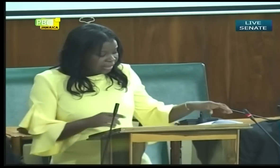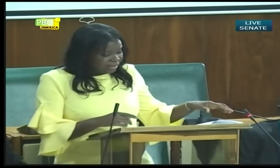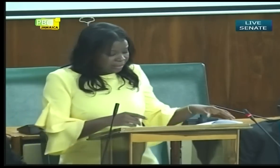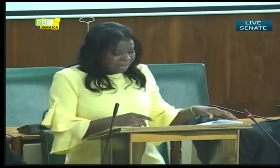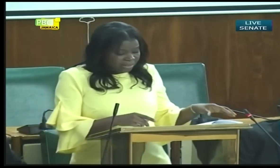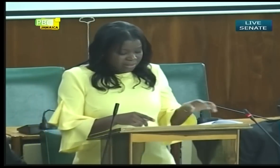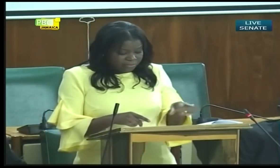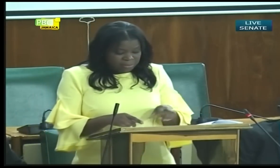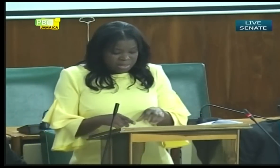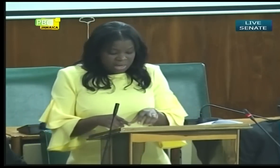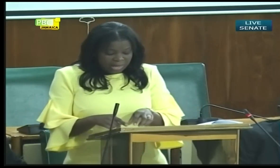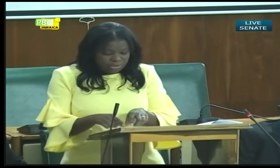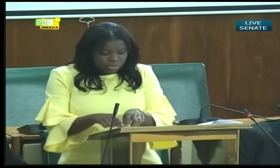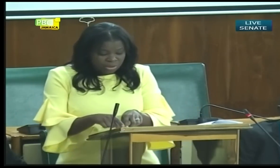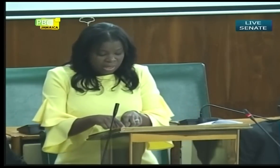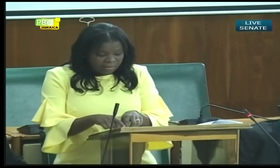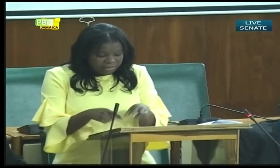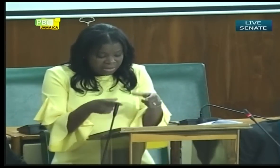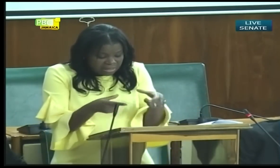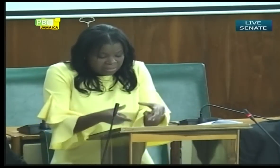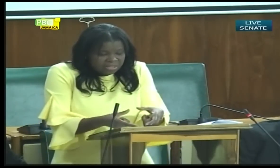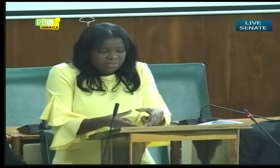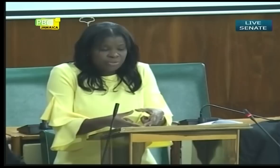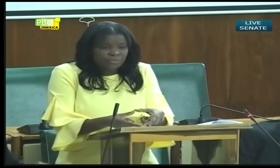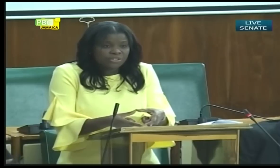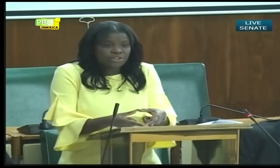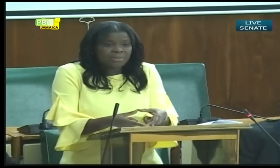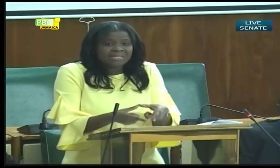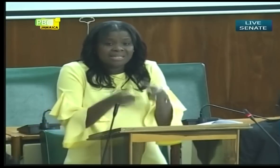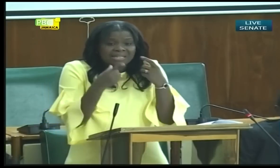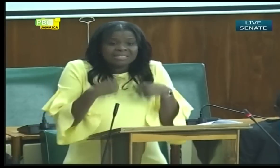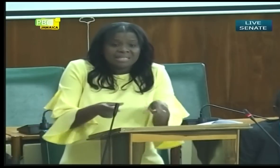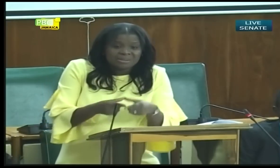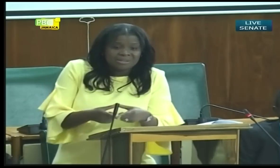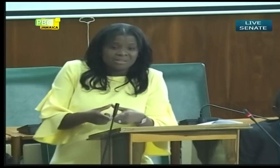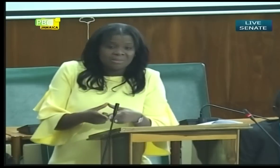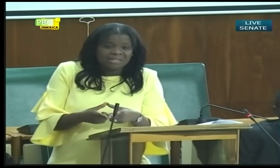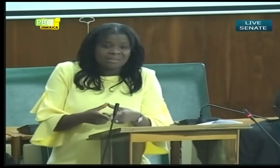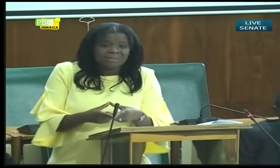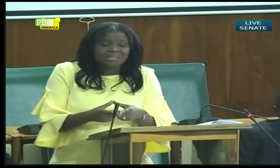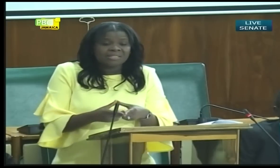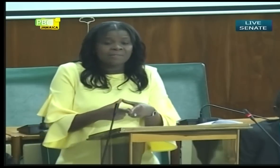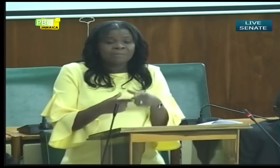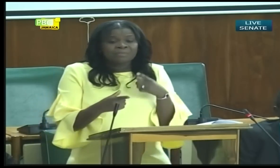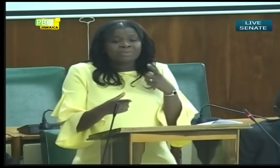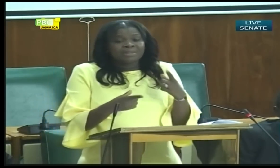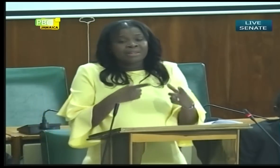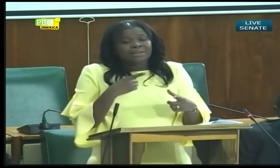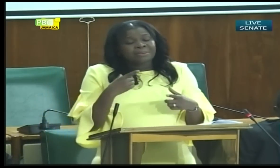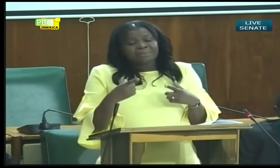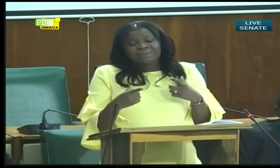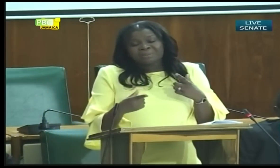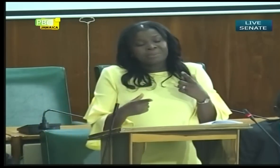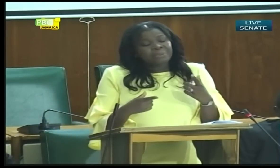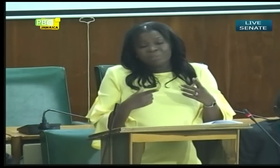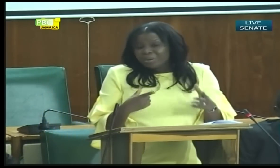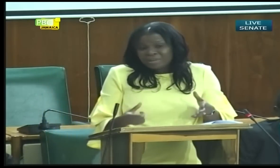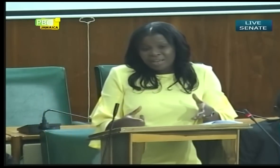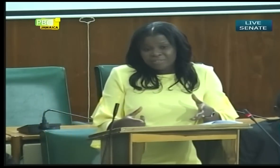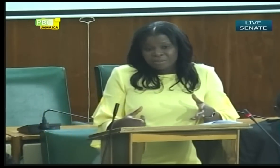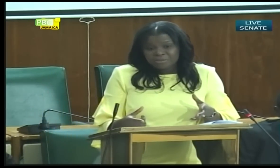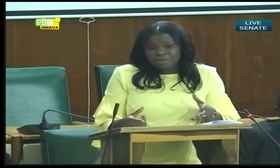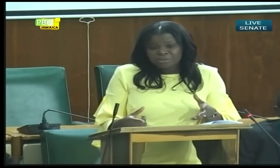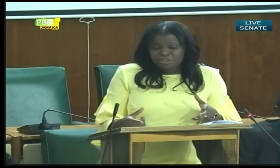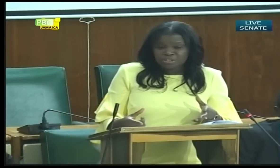Legal disability, for me, I took a very limited view of the term and say intellectual disability, because we're going to